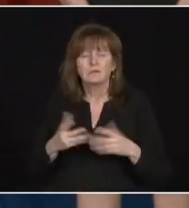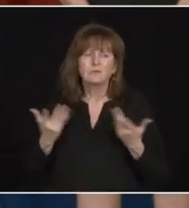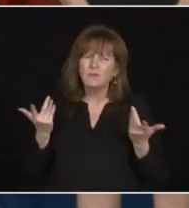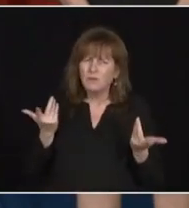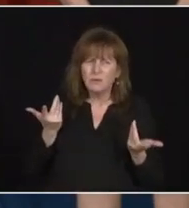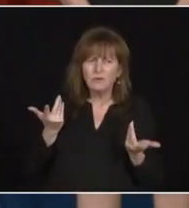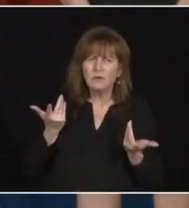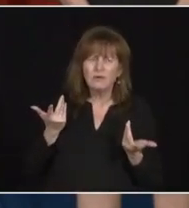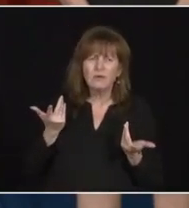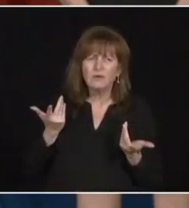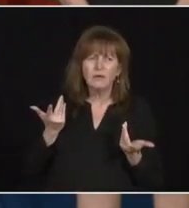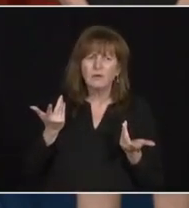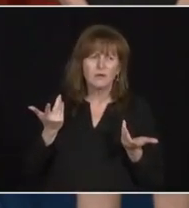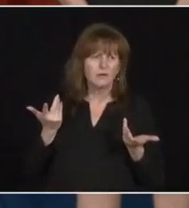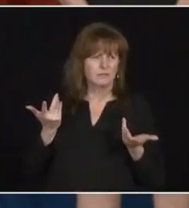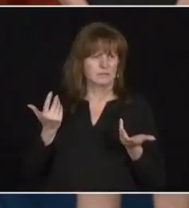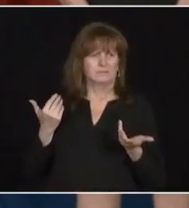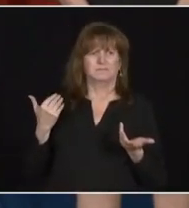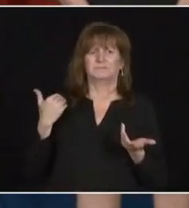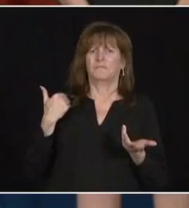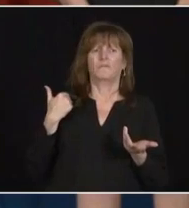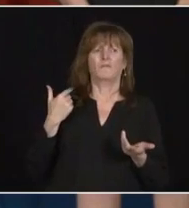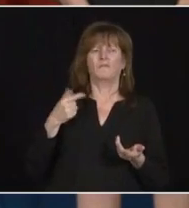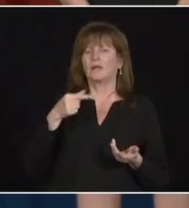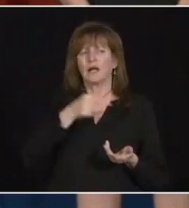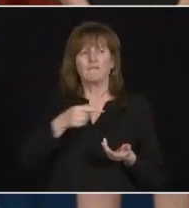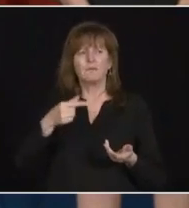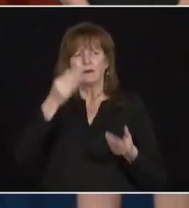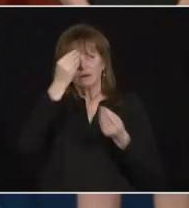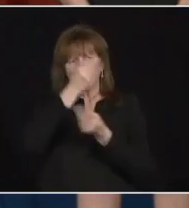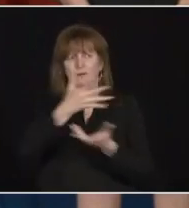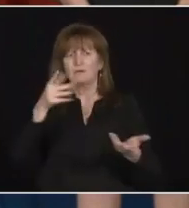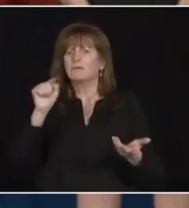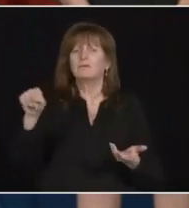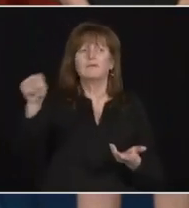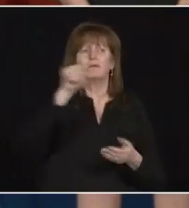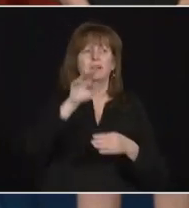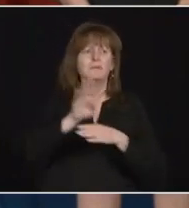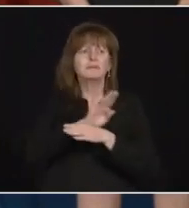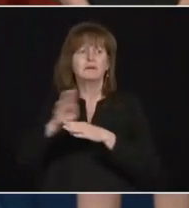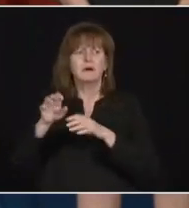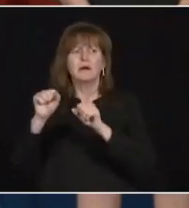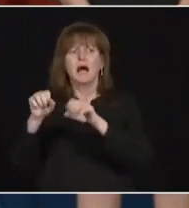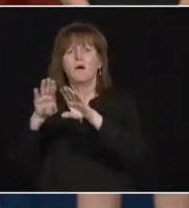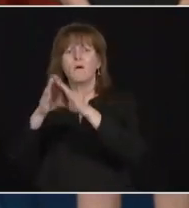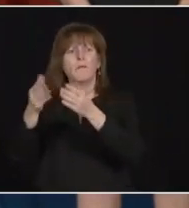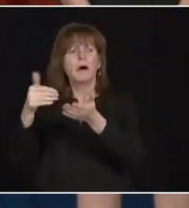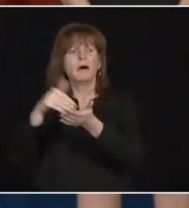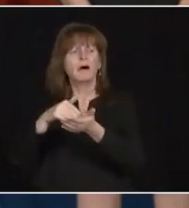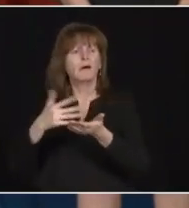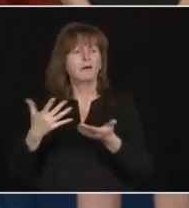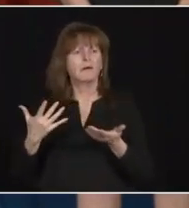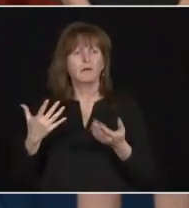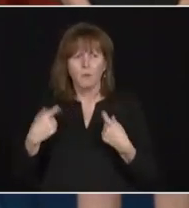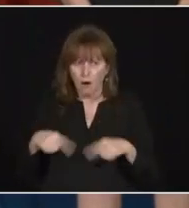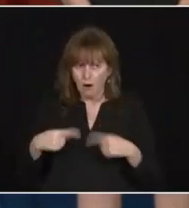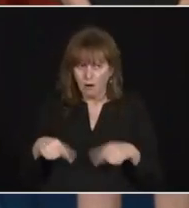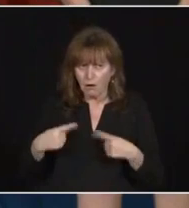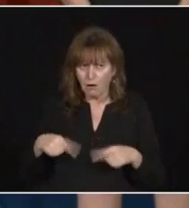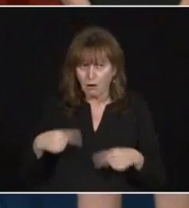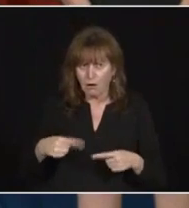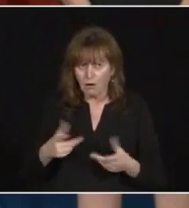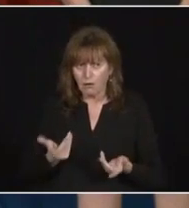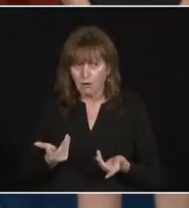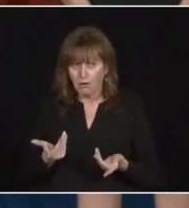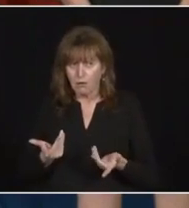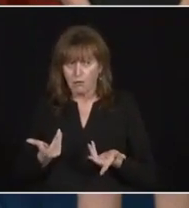these businesses of the plans to reopen, and couldn't places like garden centers have been open this entire time with